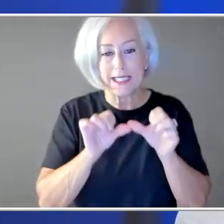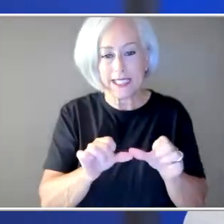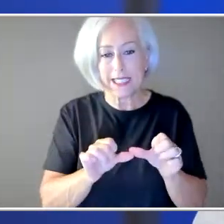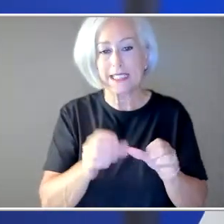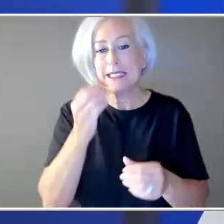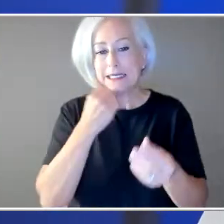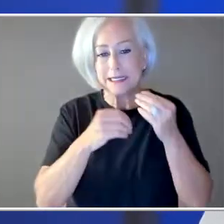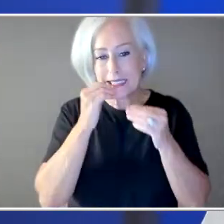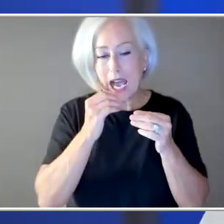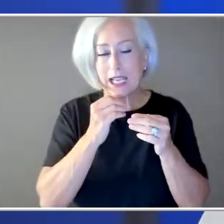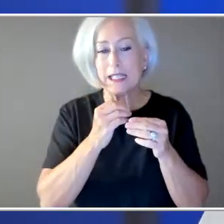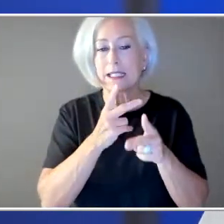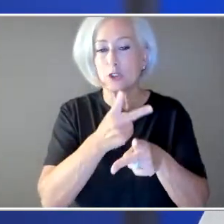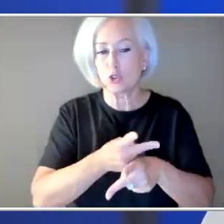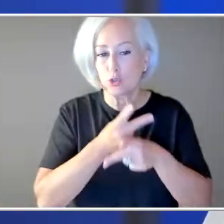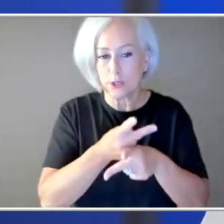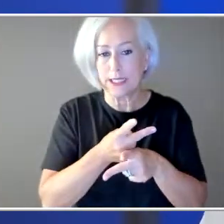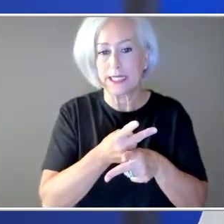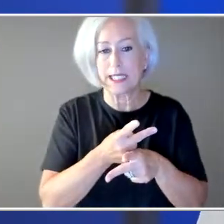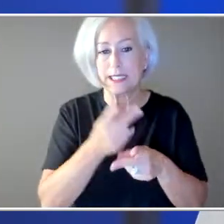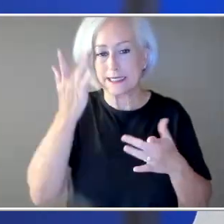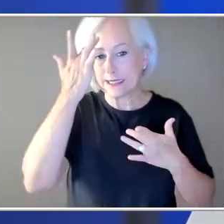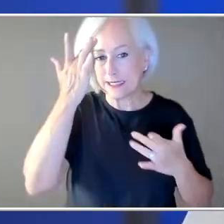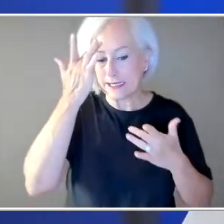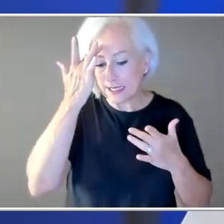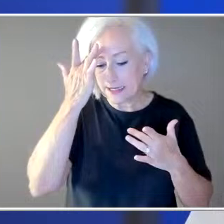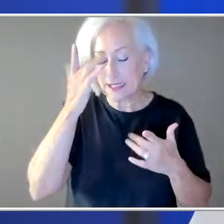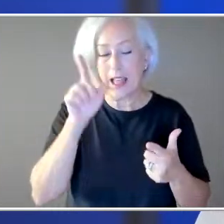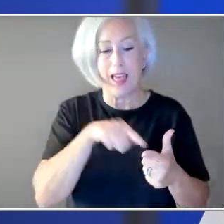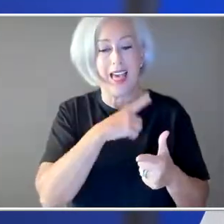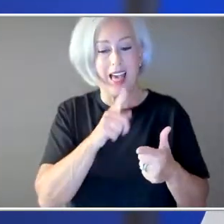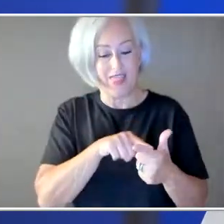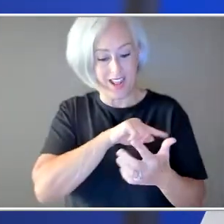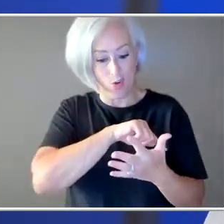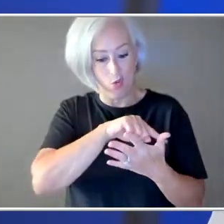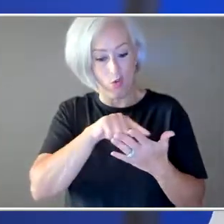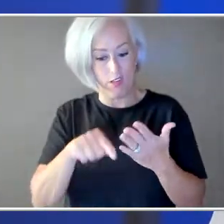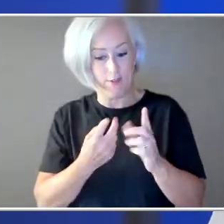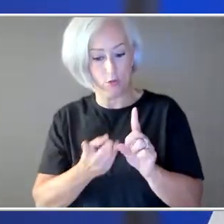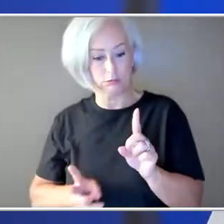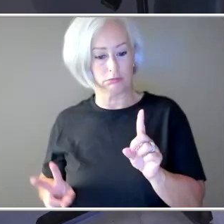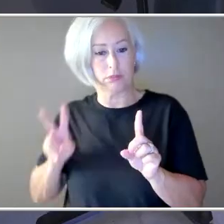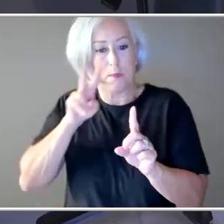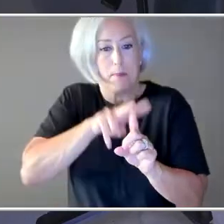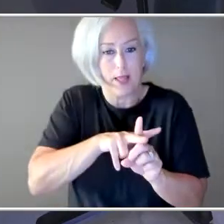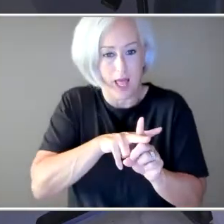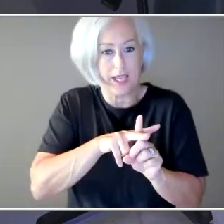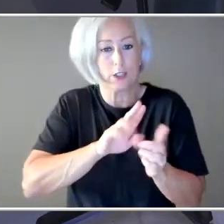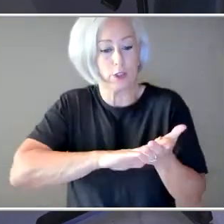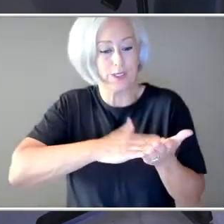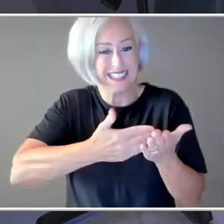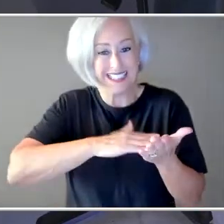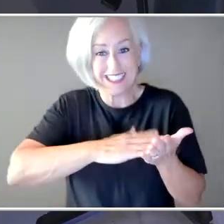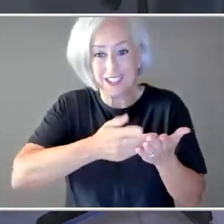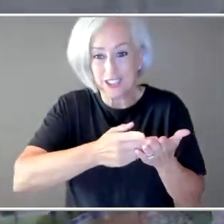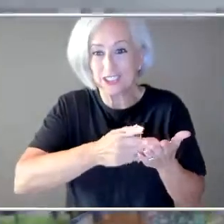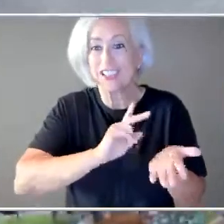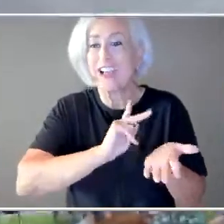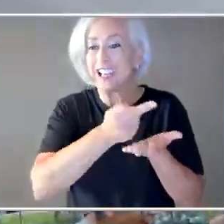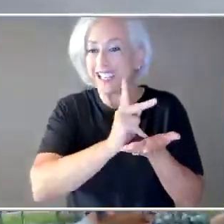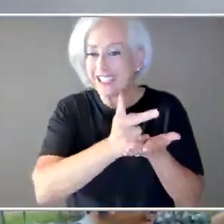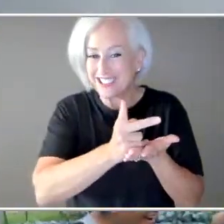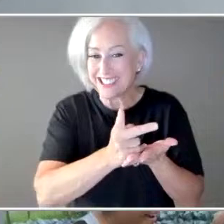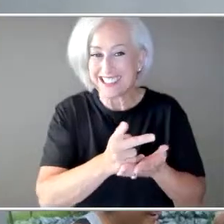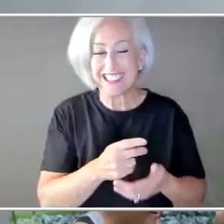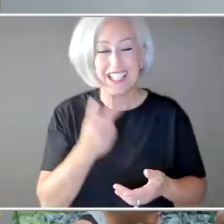related conditions, and bringing that into the kitchen and providing some basic skill. Looking at that video, I noticed all this pop of